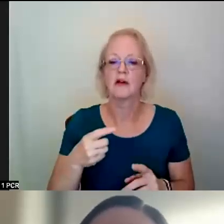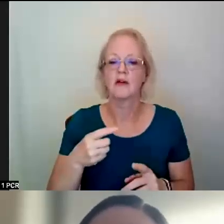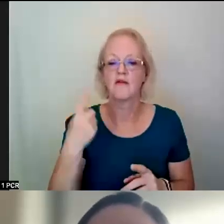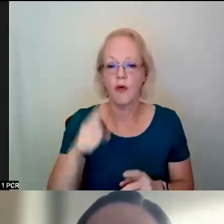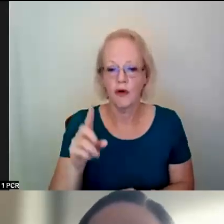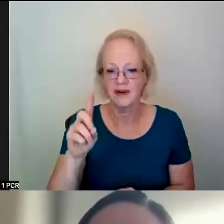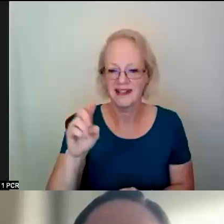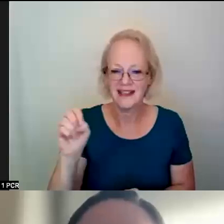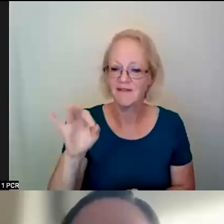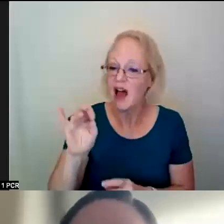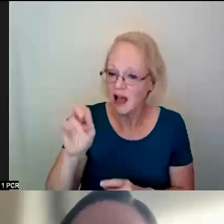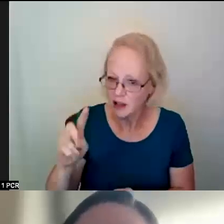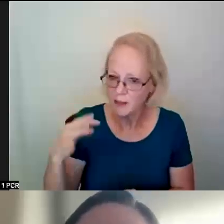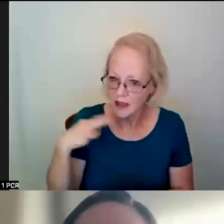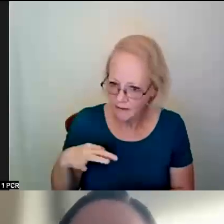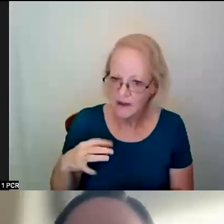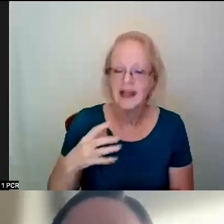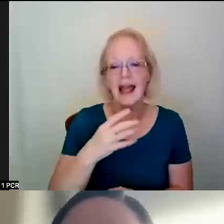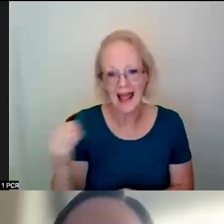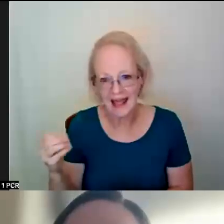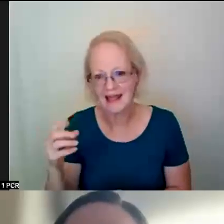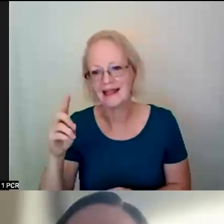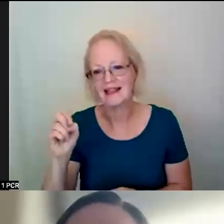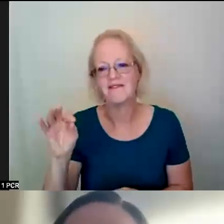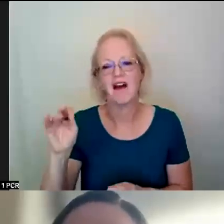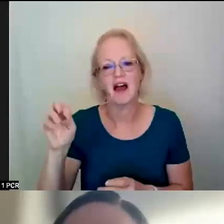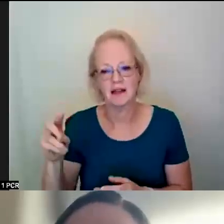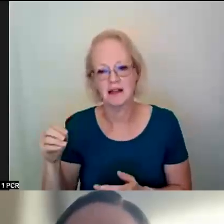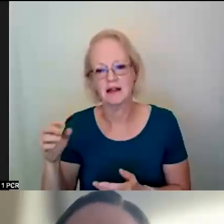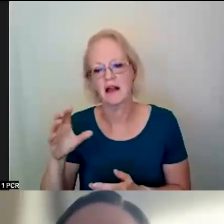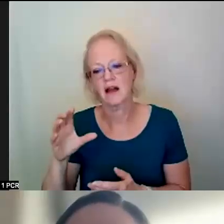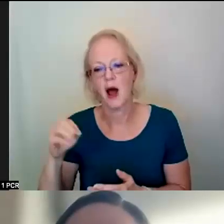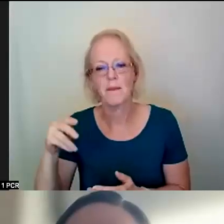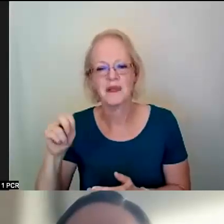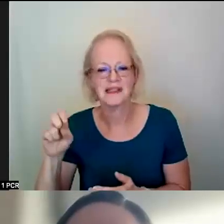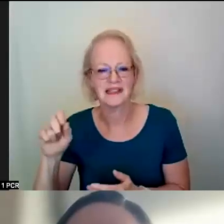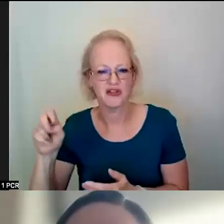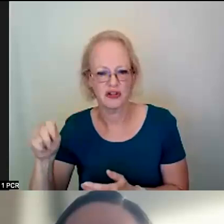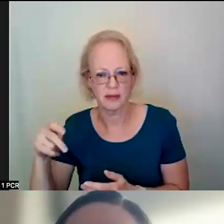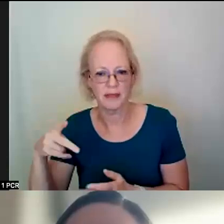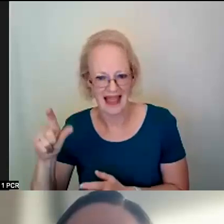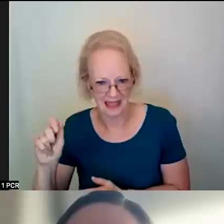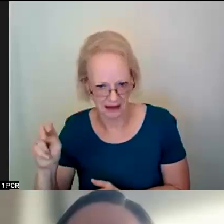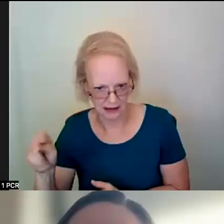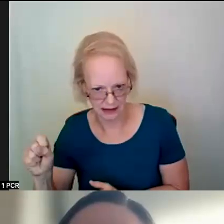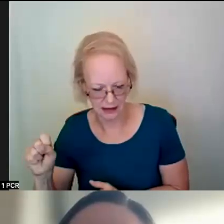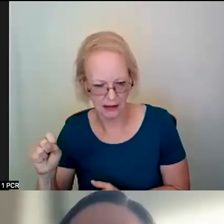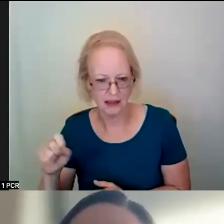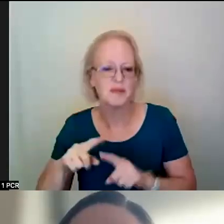defined contribution plans to vary based upon investment